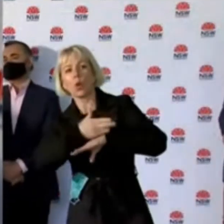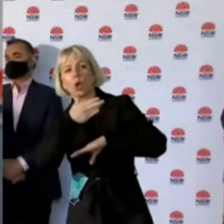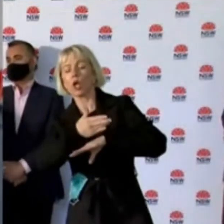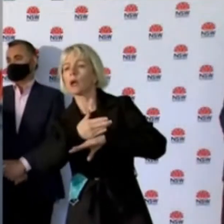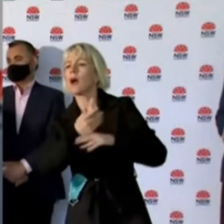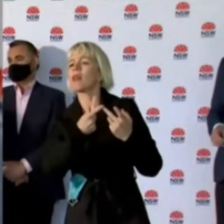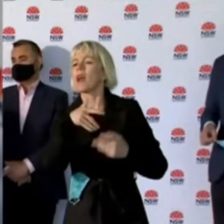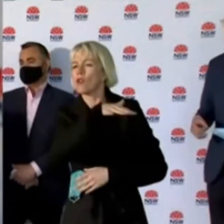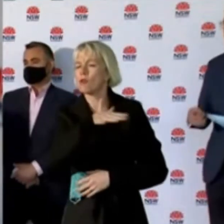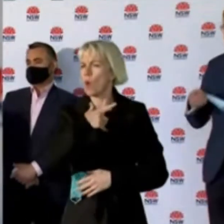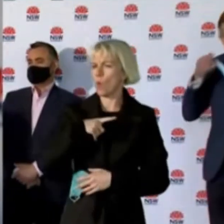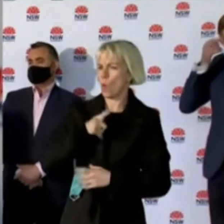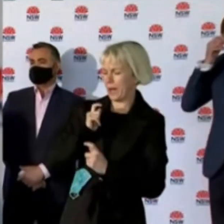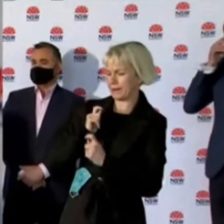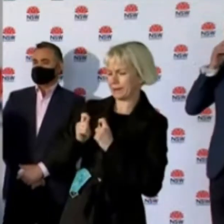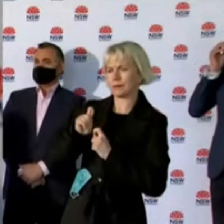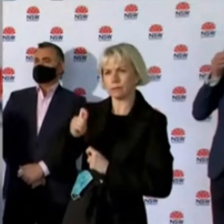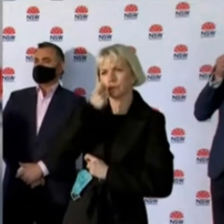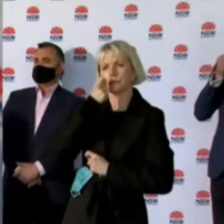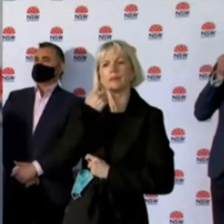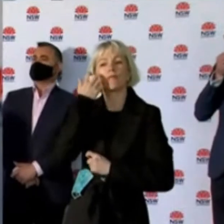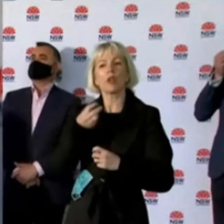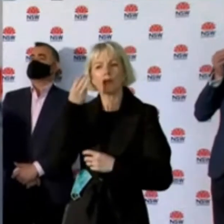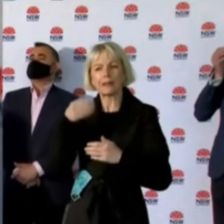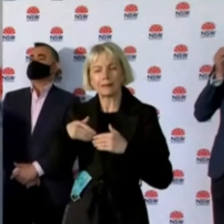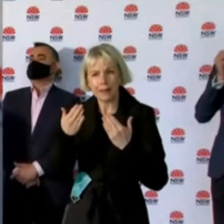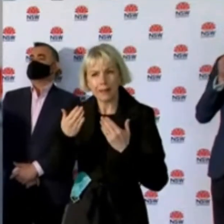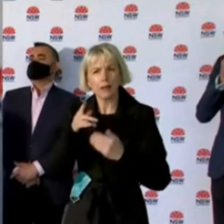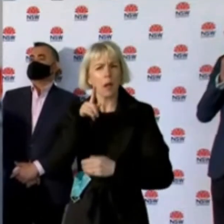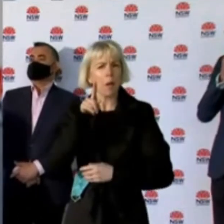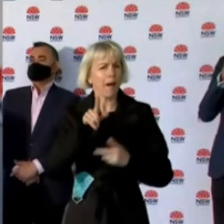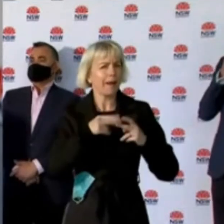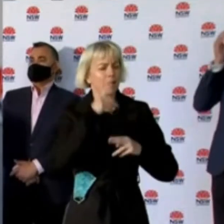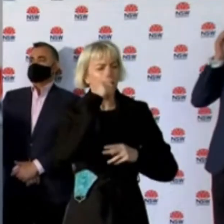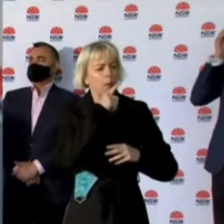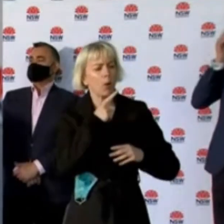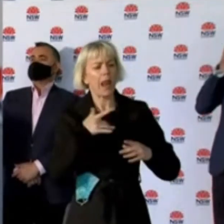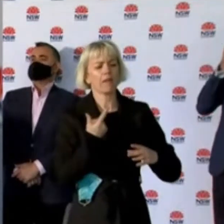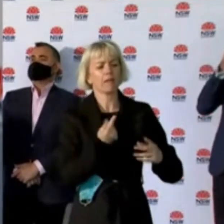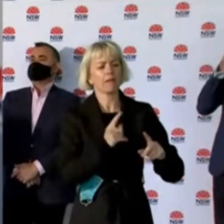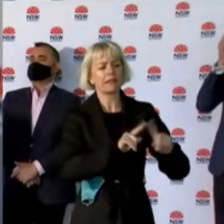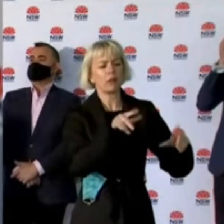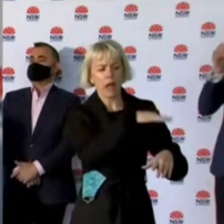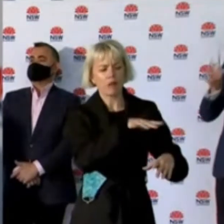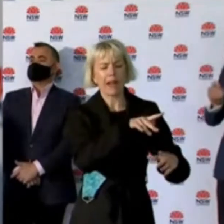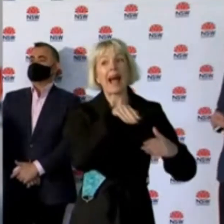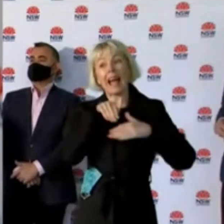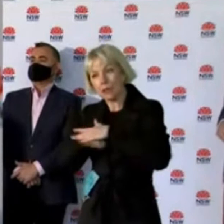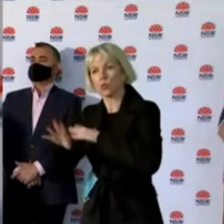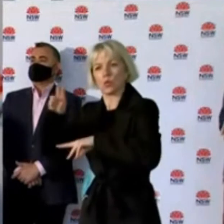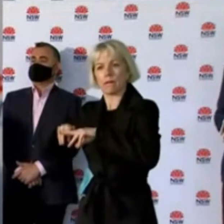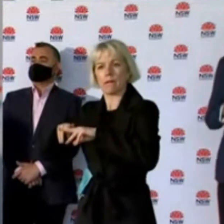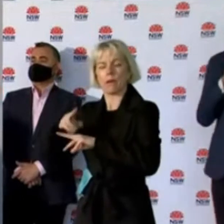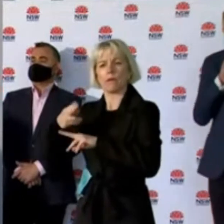but people who live out of Fairfield and go into Fairfield for work don't? Because Dr. Chant will be able to provide